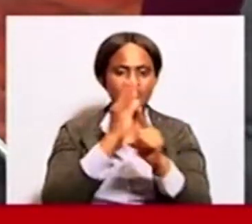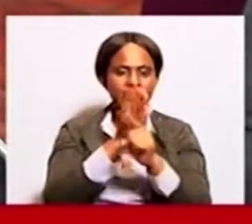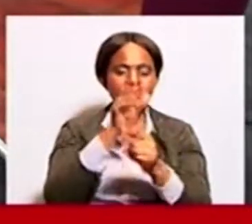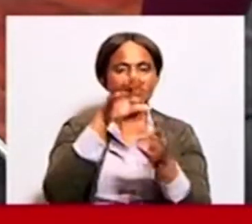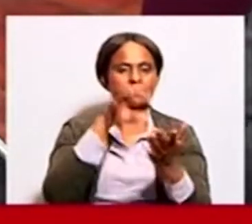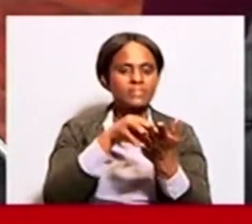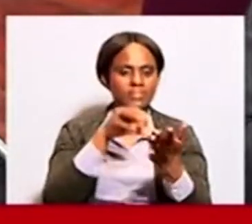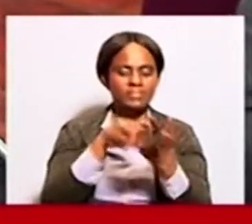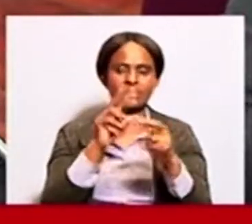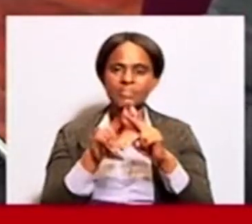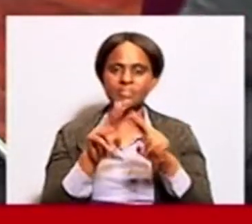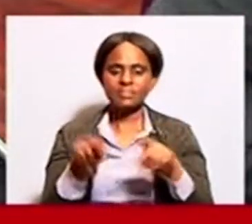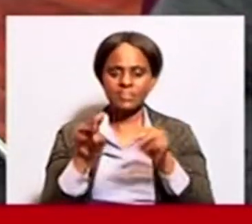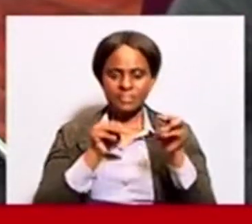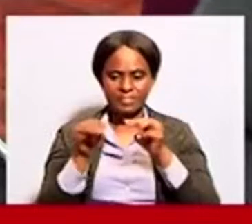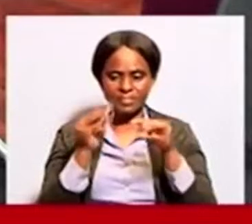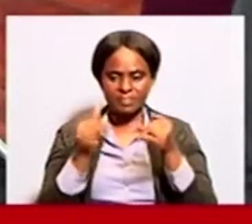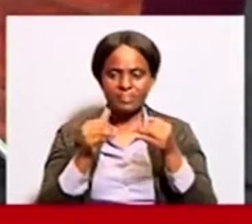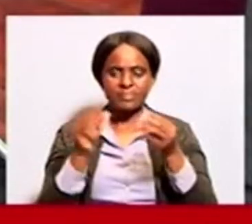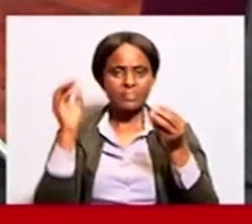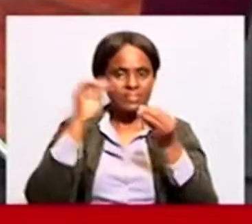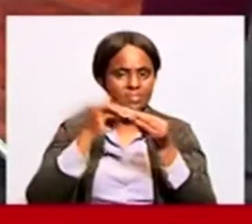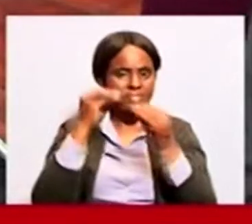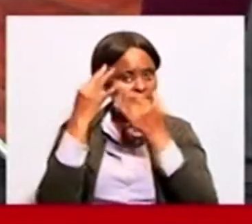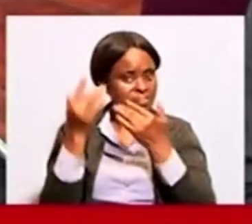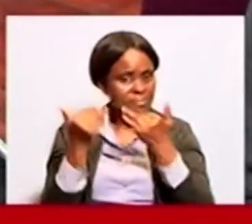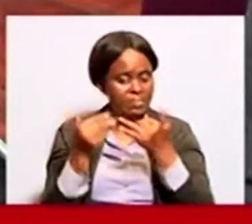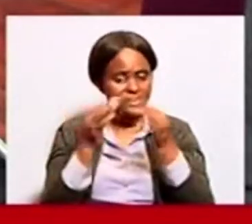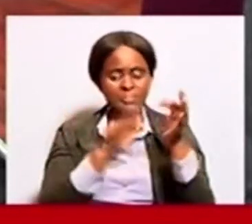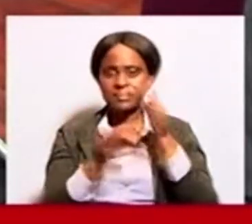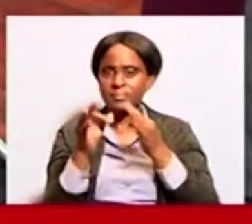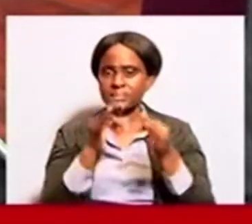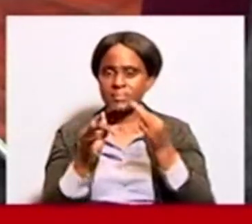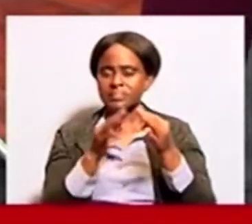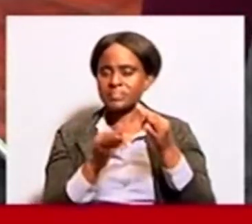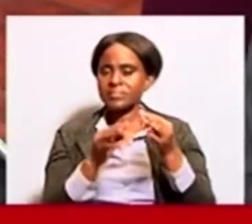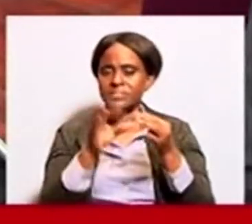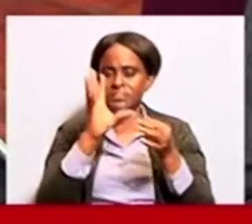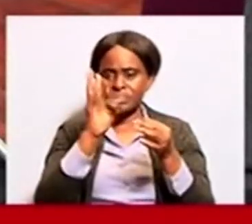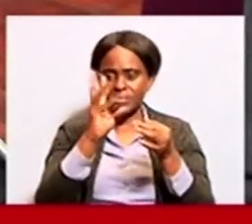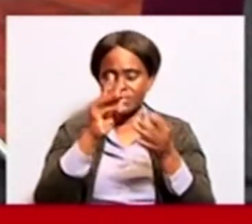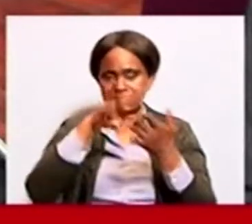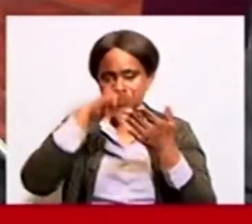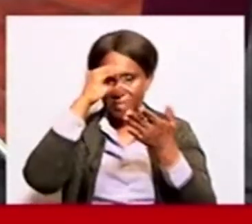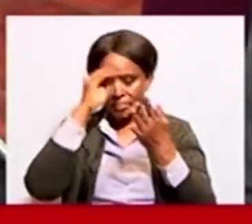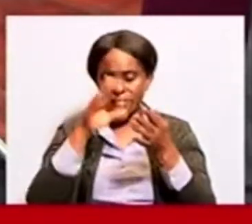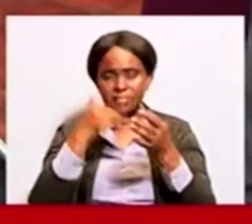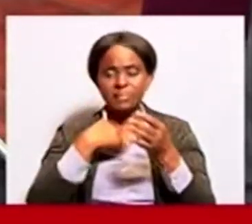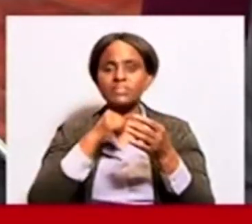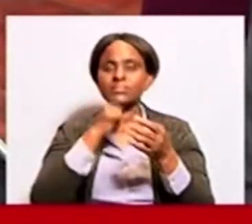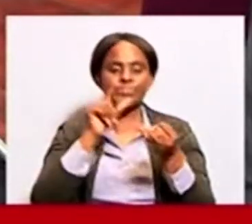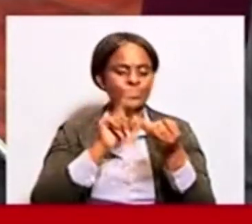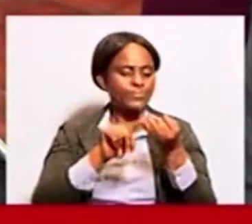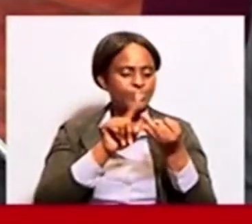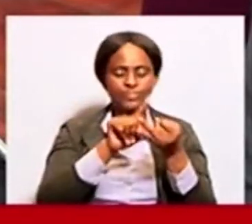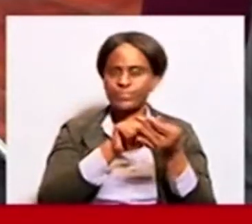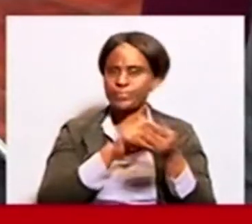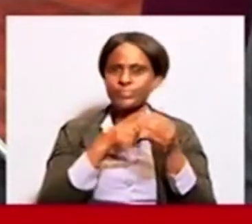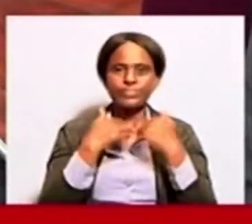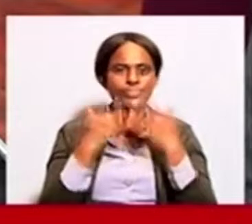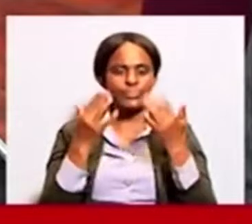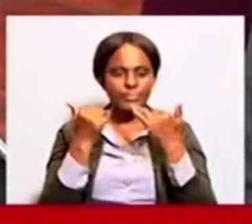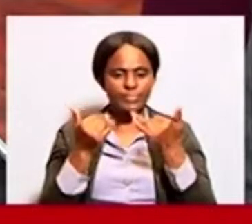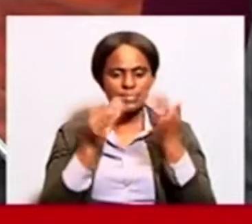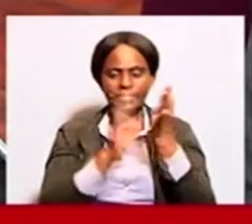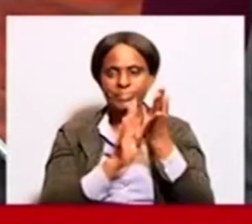Chair. Management further wishes to state that 6 learners have not been accounted for. Therefore,